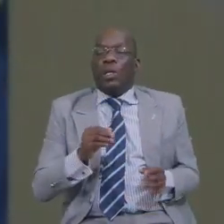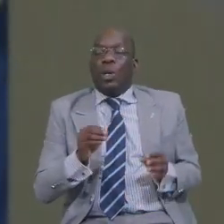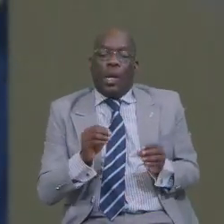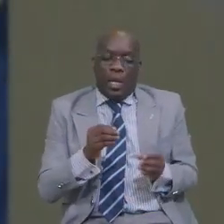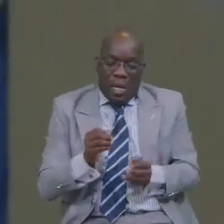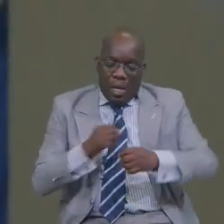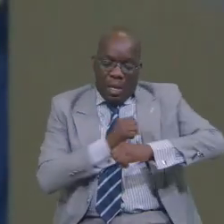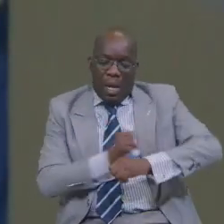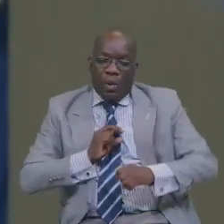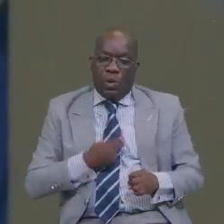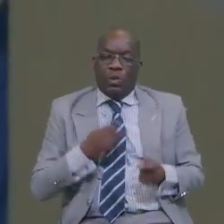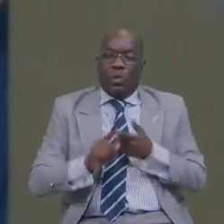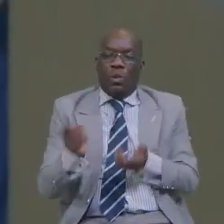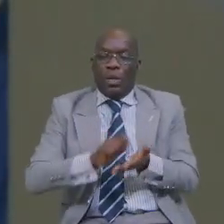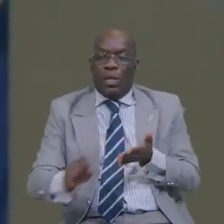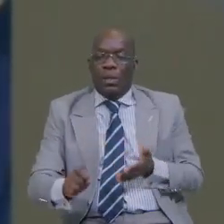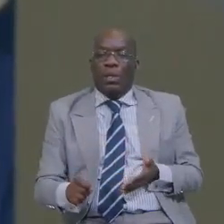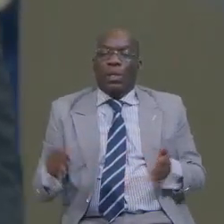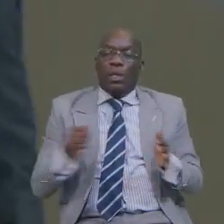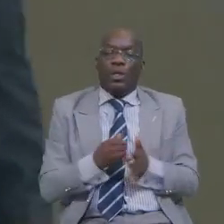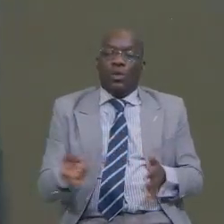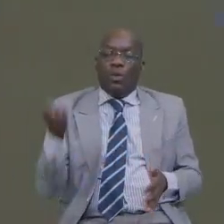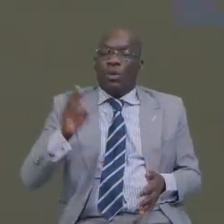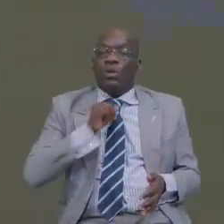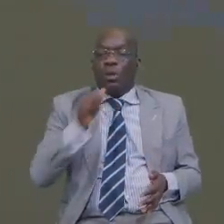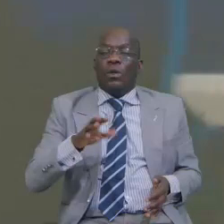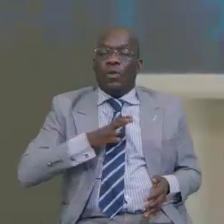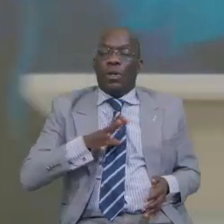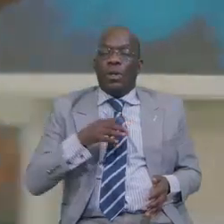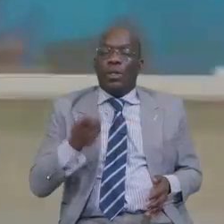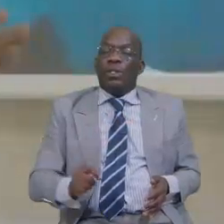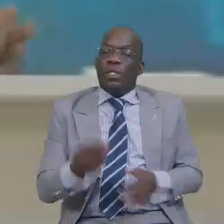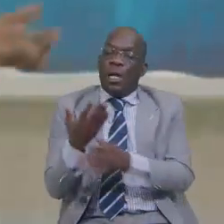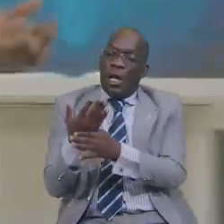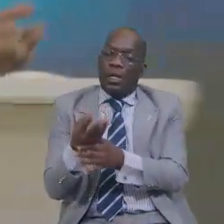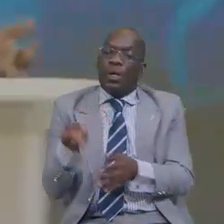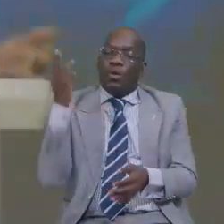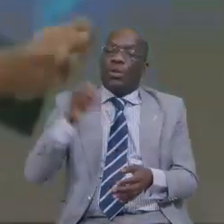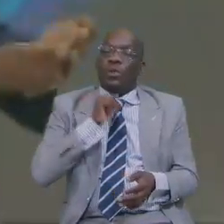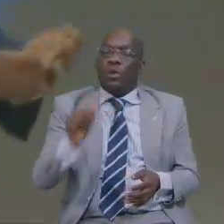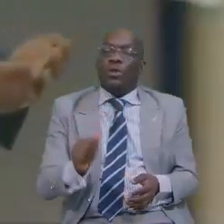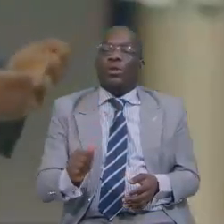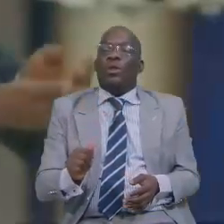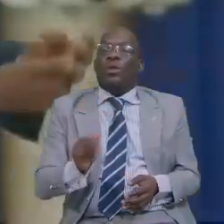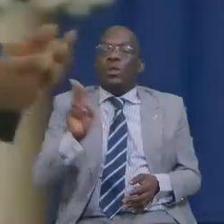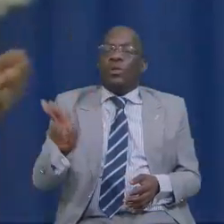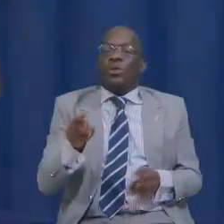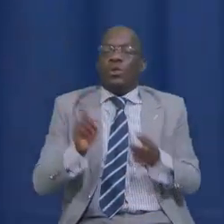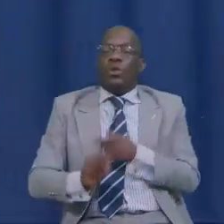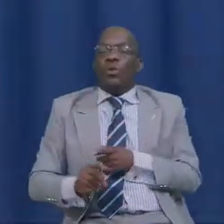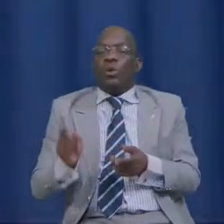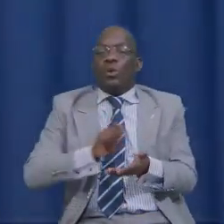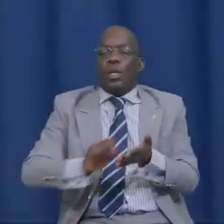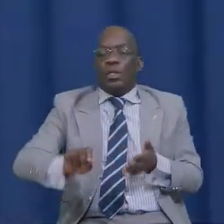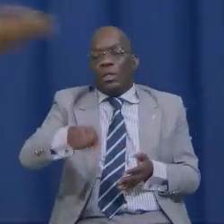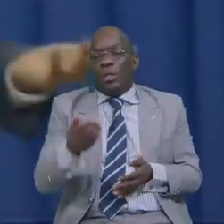again. It wasn't comfortable because the fingers were not used to writing anything.